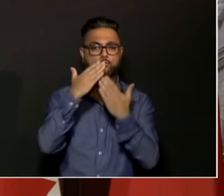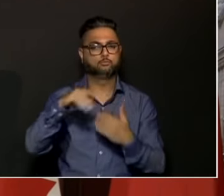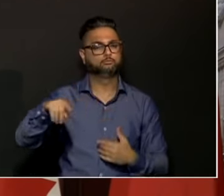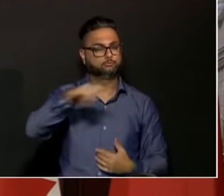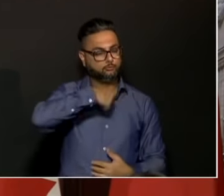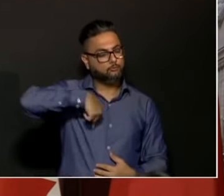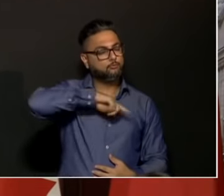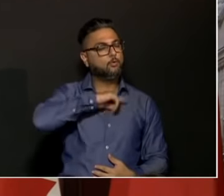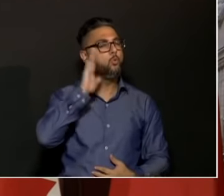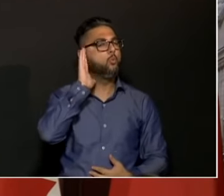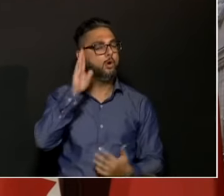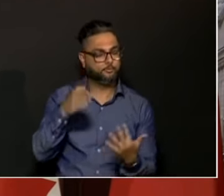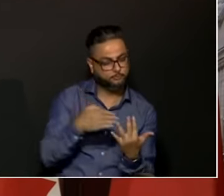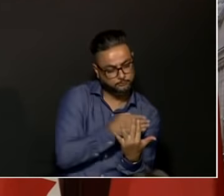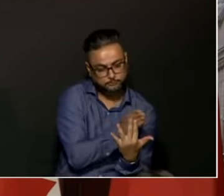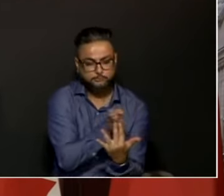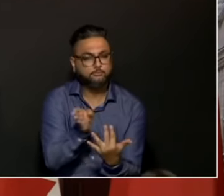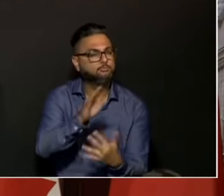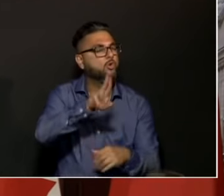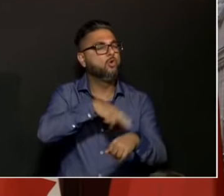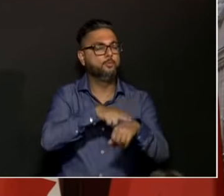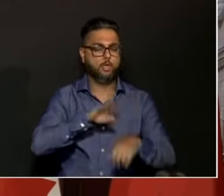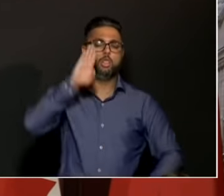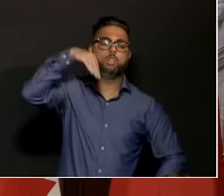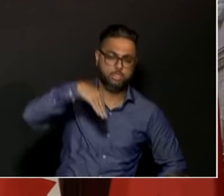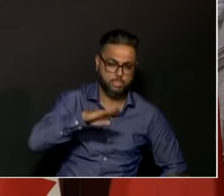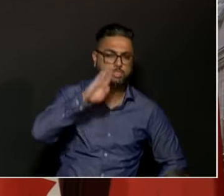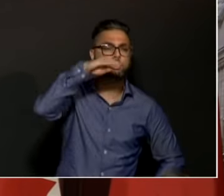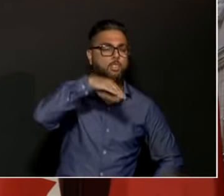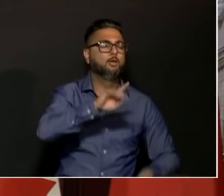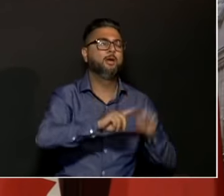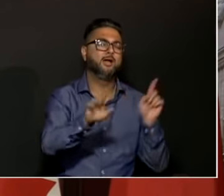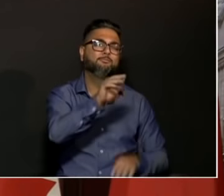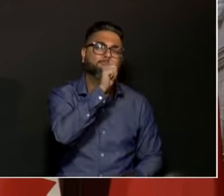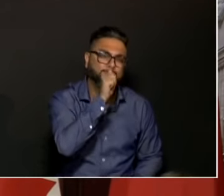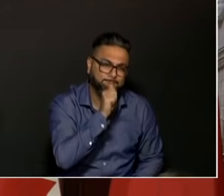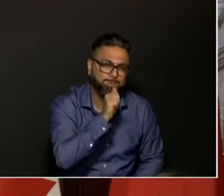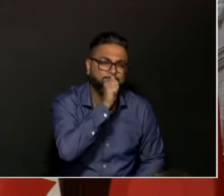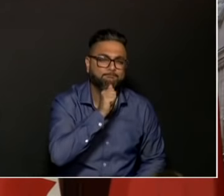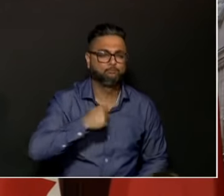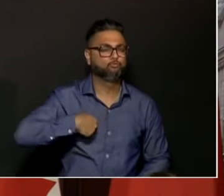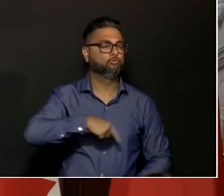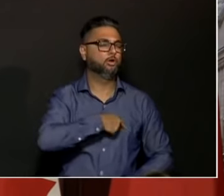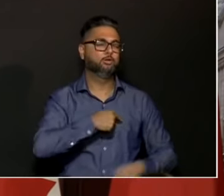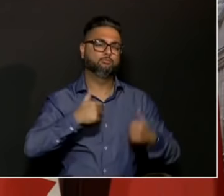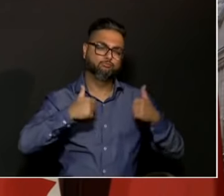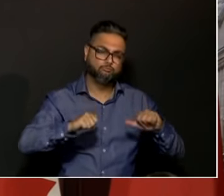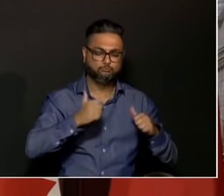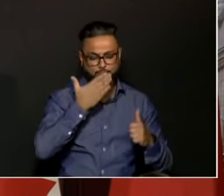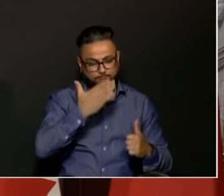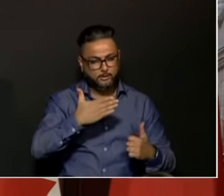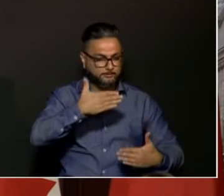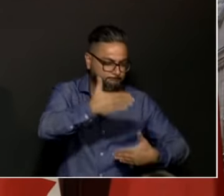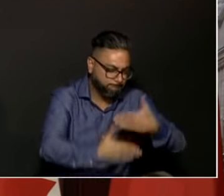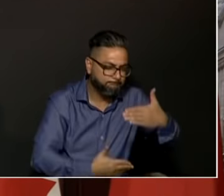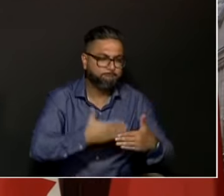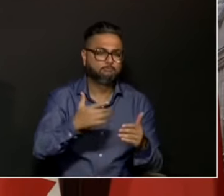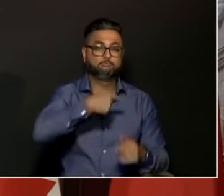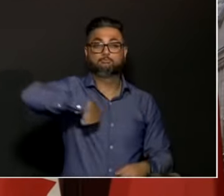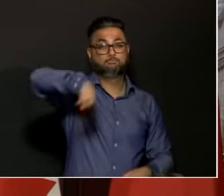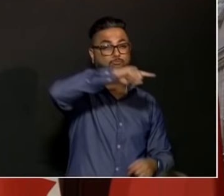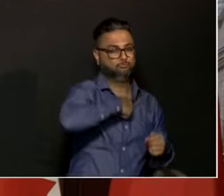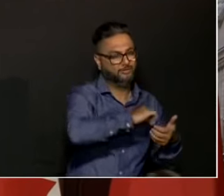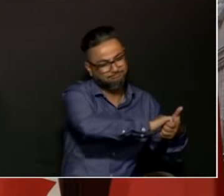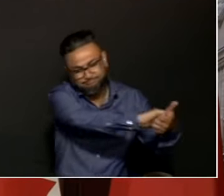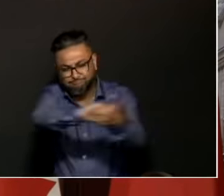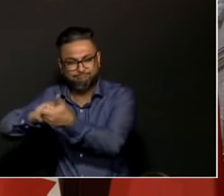bumps, but folks, let's just hang in there. We're doing a very good job all working together. And again, thank you. I'm very